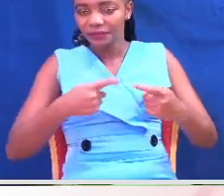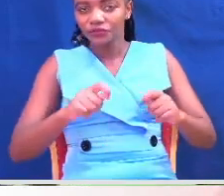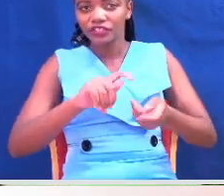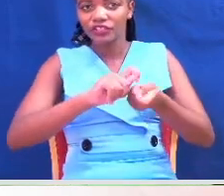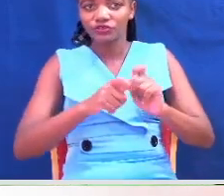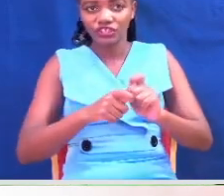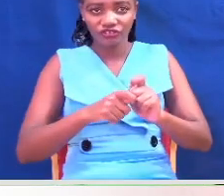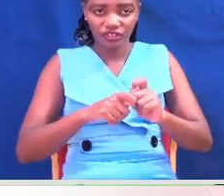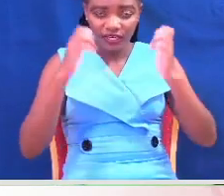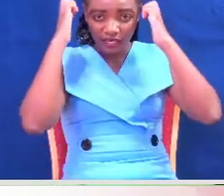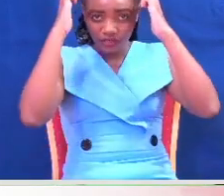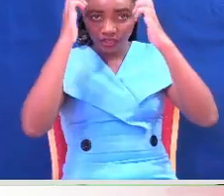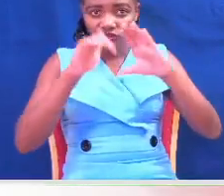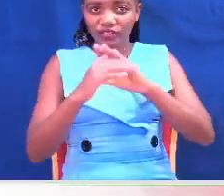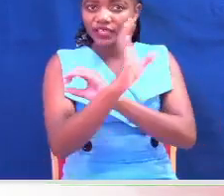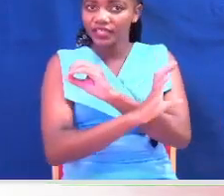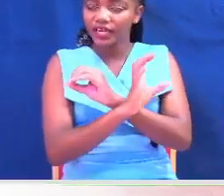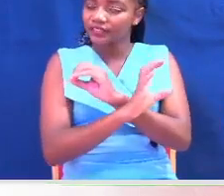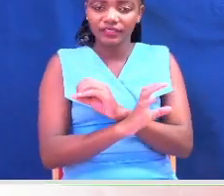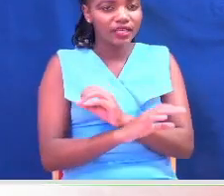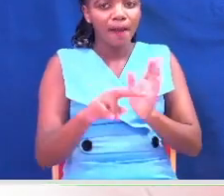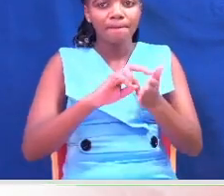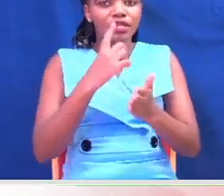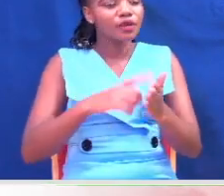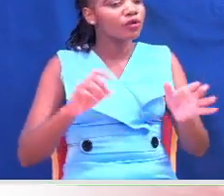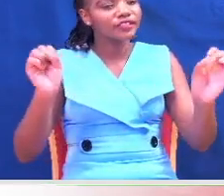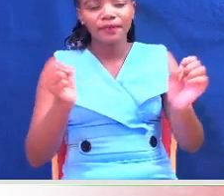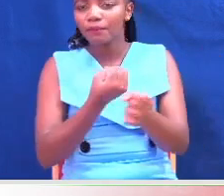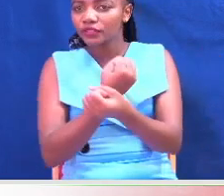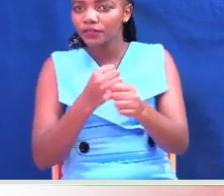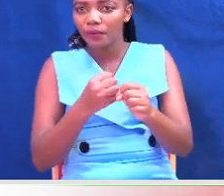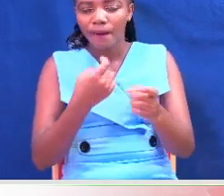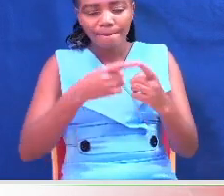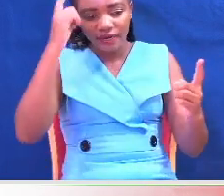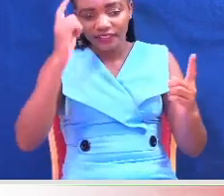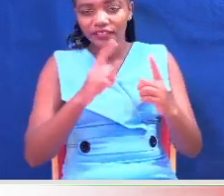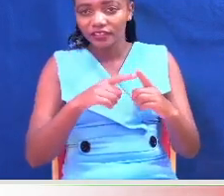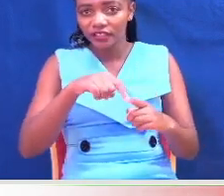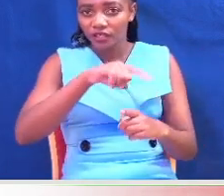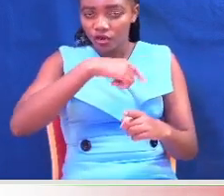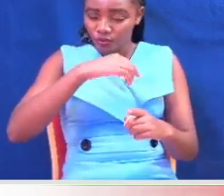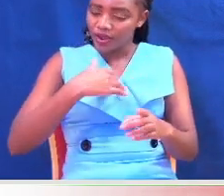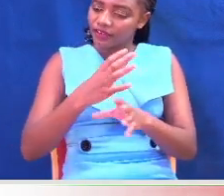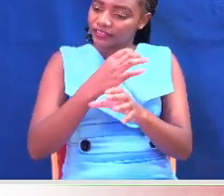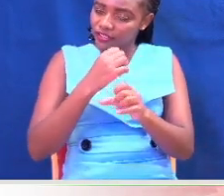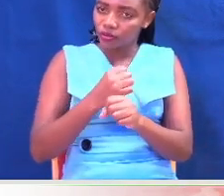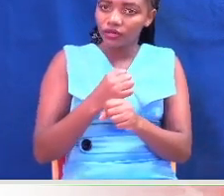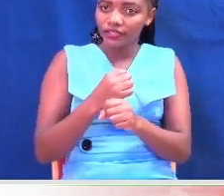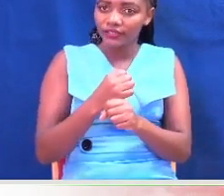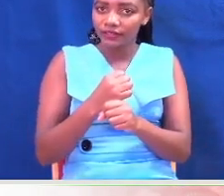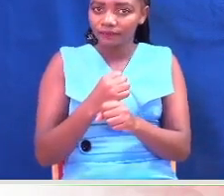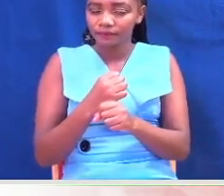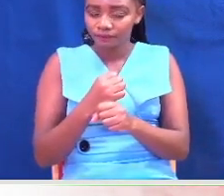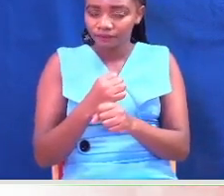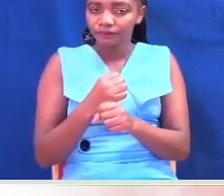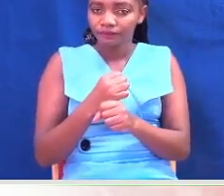An educational reform cannot be initiated by only one stakeholder. One, I need to indicate through this interview